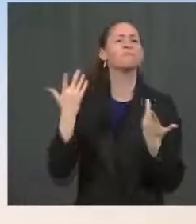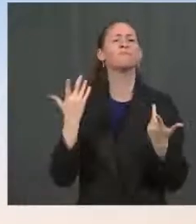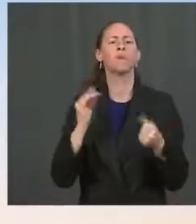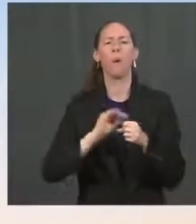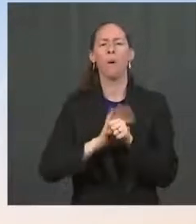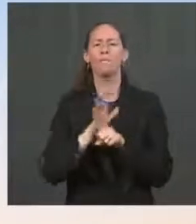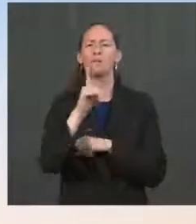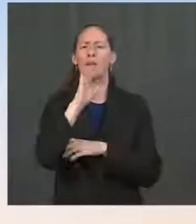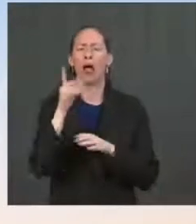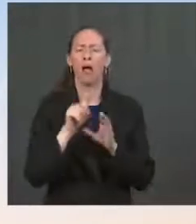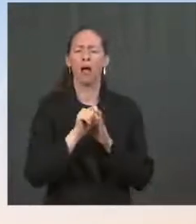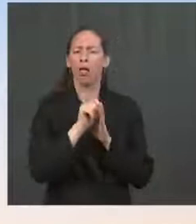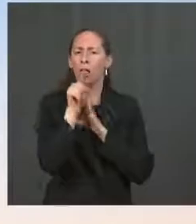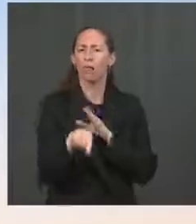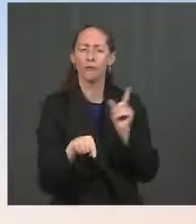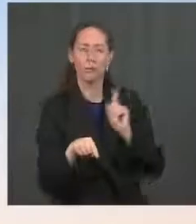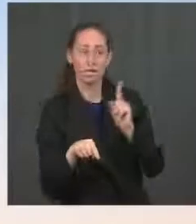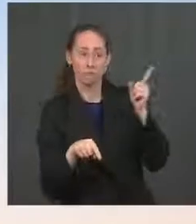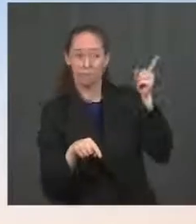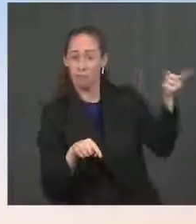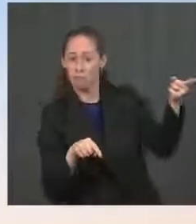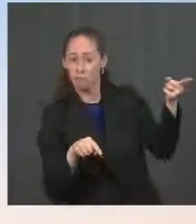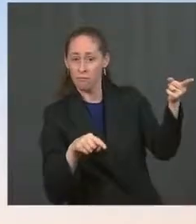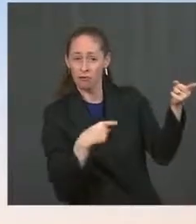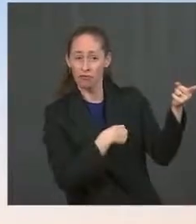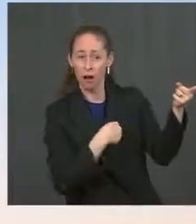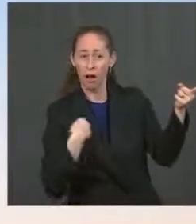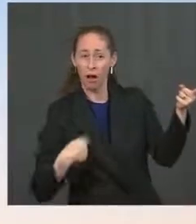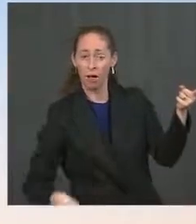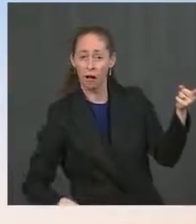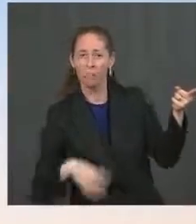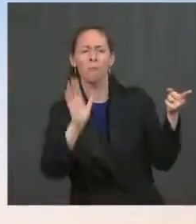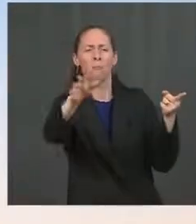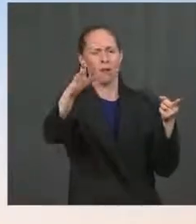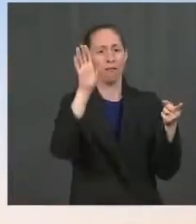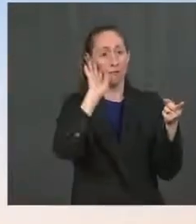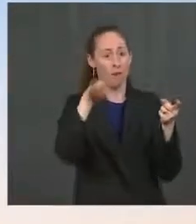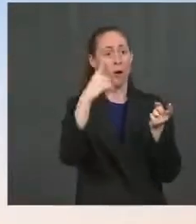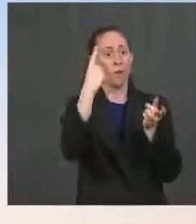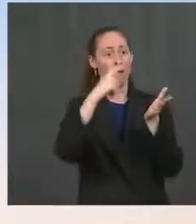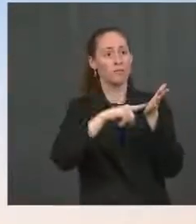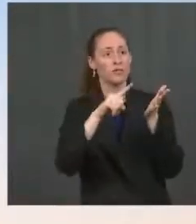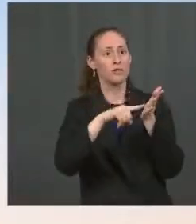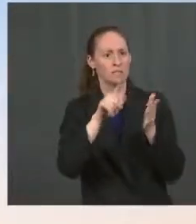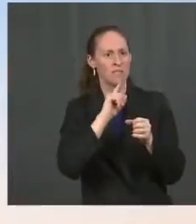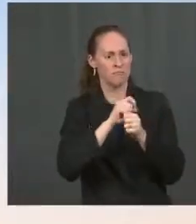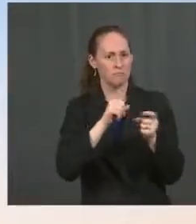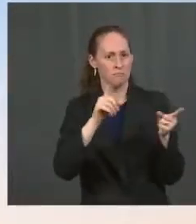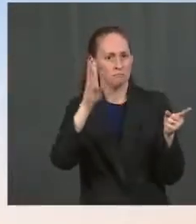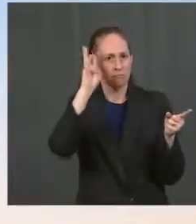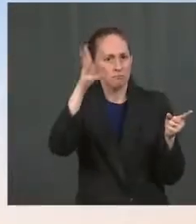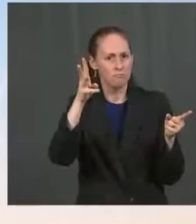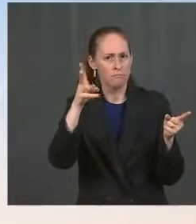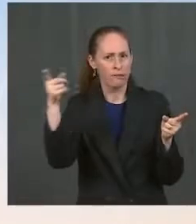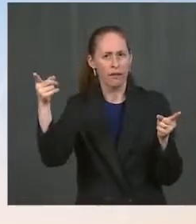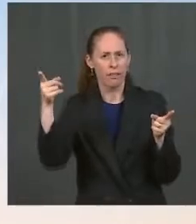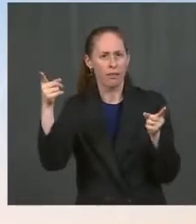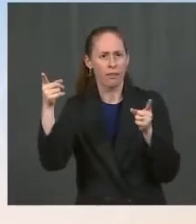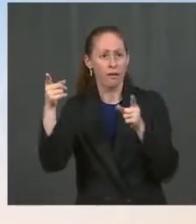Intercept suggest that is not true, which would mean that he misled Congress? Well, first, I would say that NIH